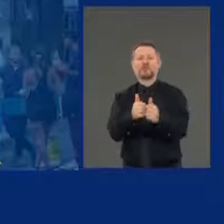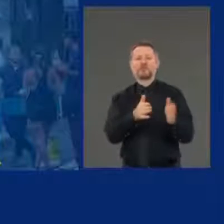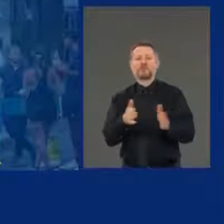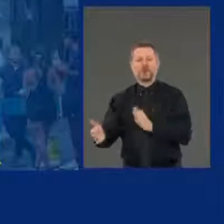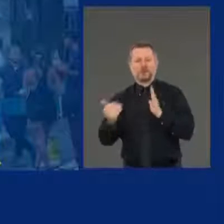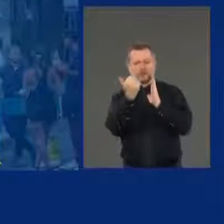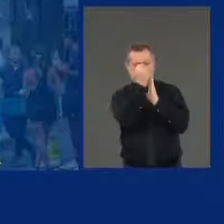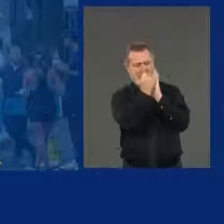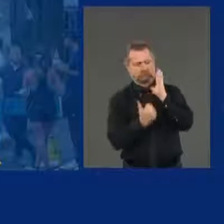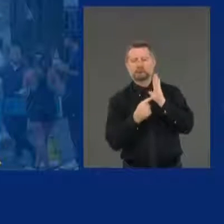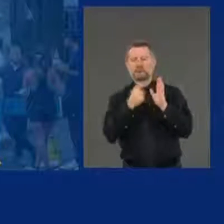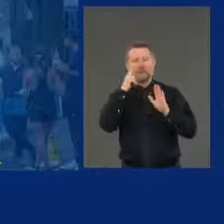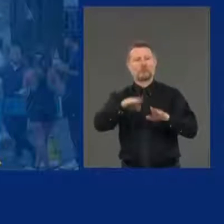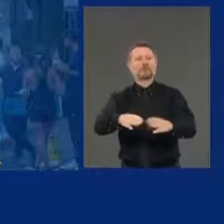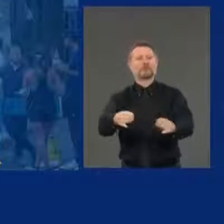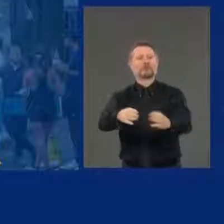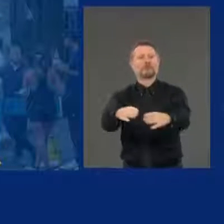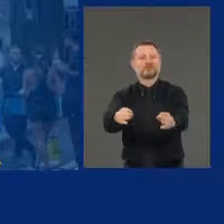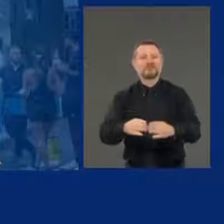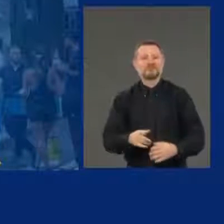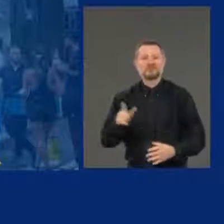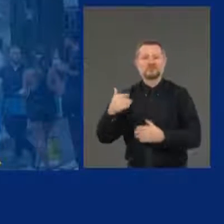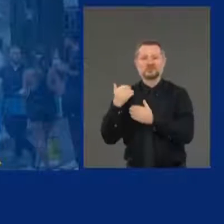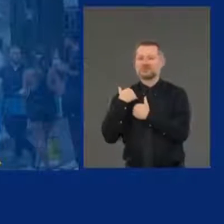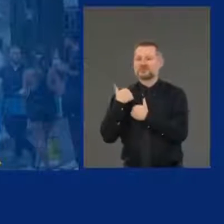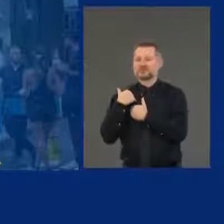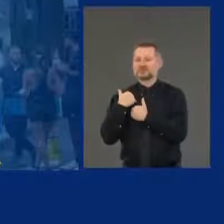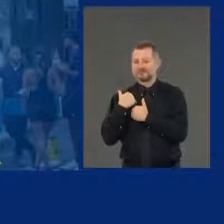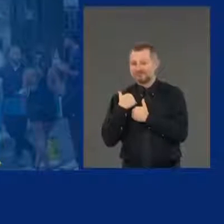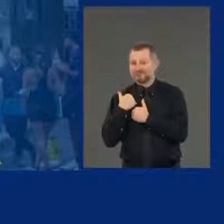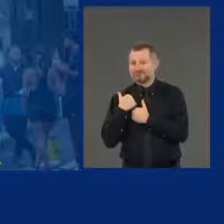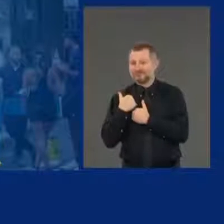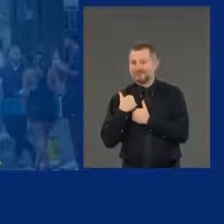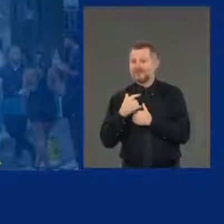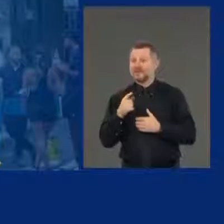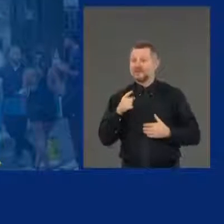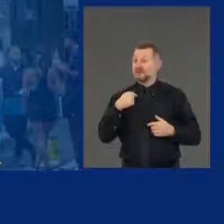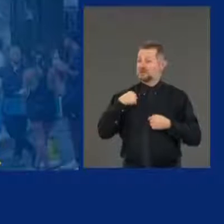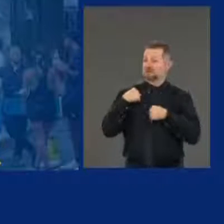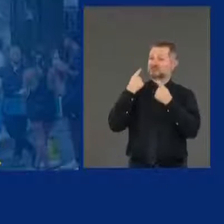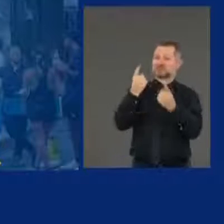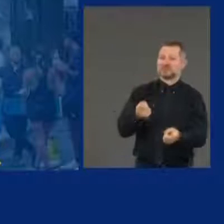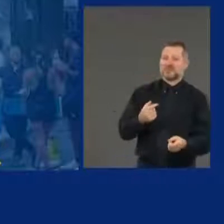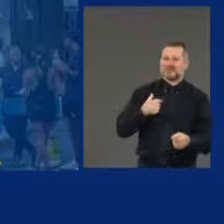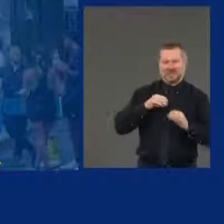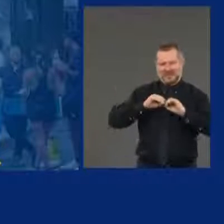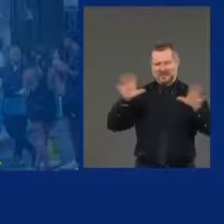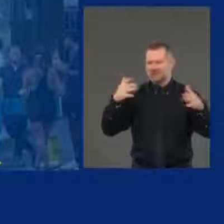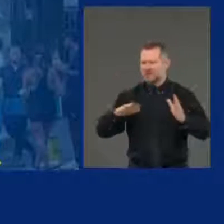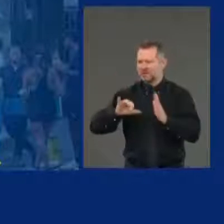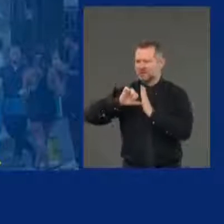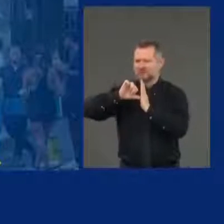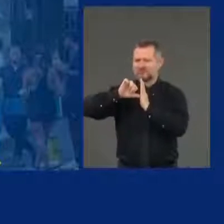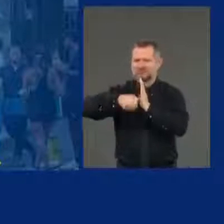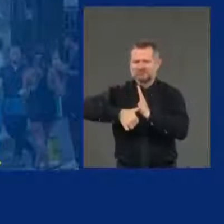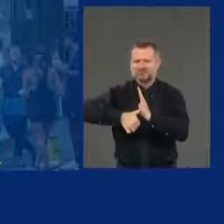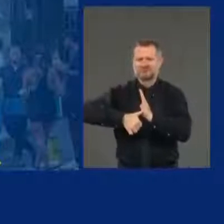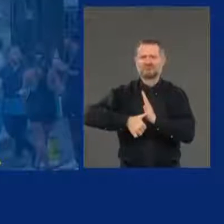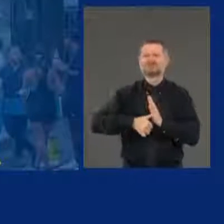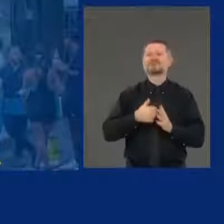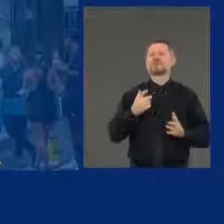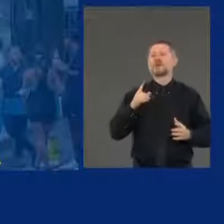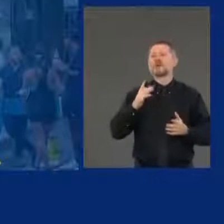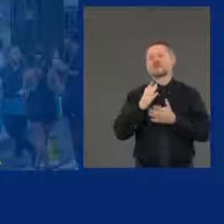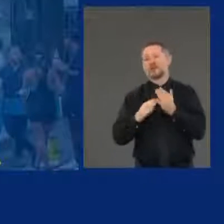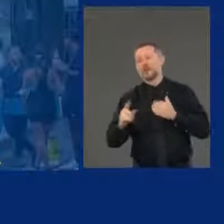local government's responsibility. And we've been very clear about this from day one. We go to phase 1, we go